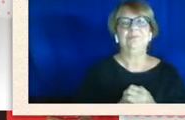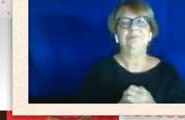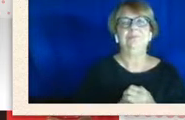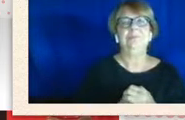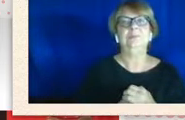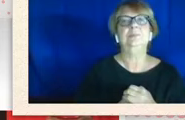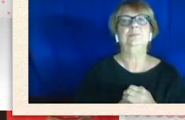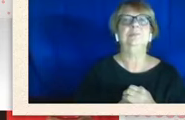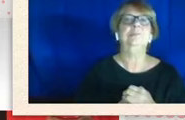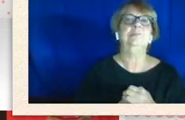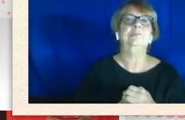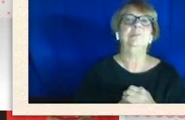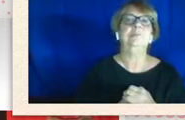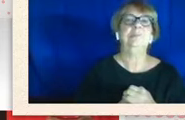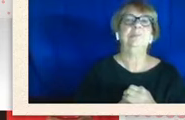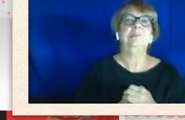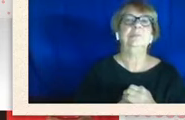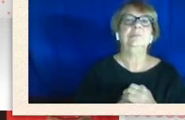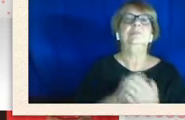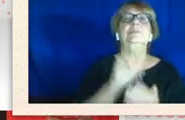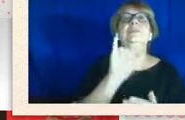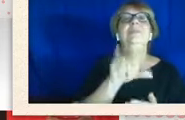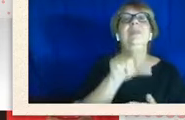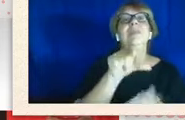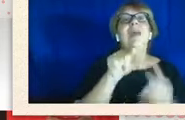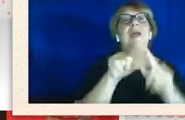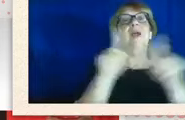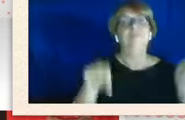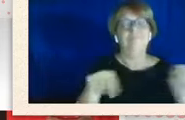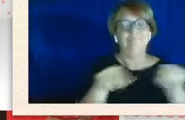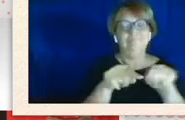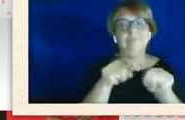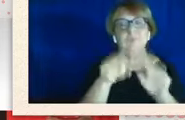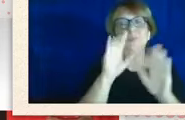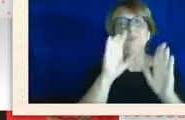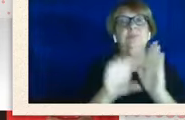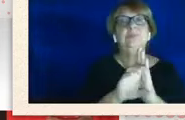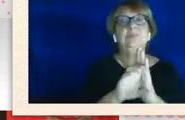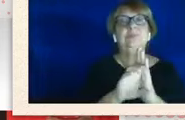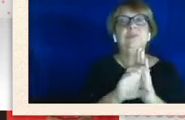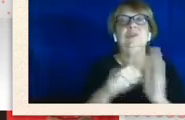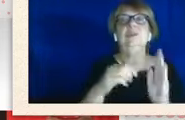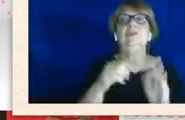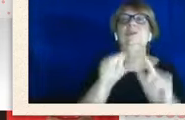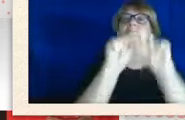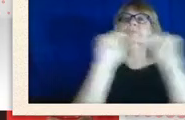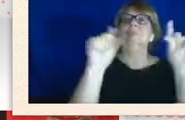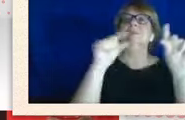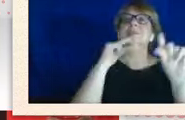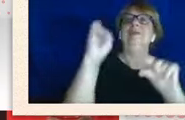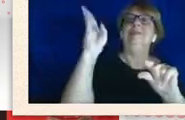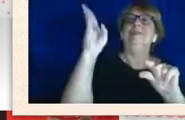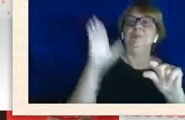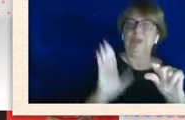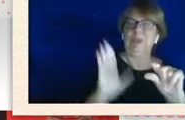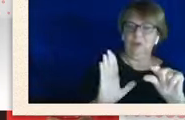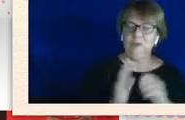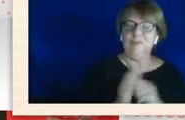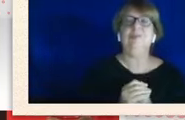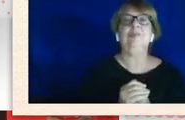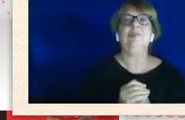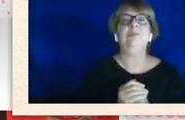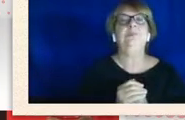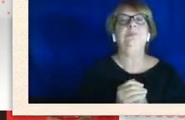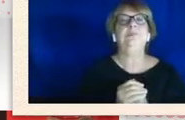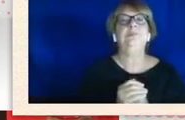On the next slide, you have the word speakers in the top, in the